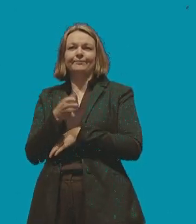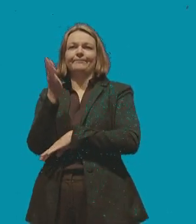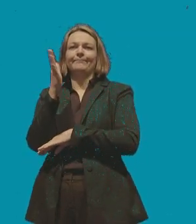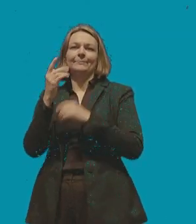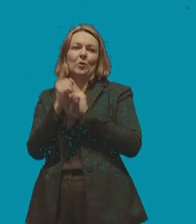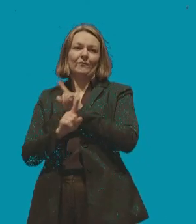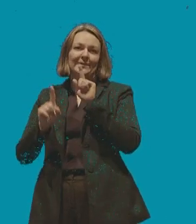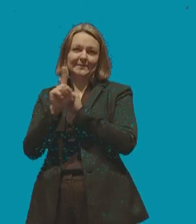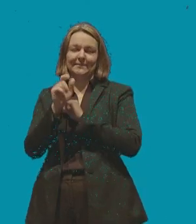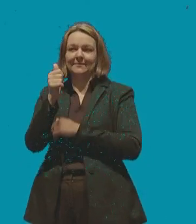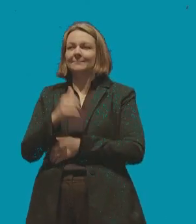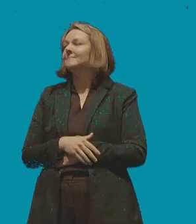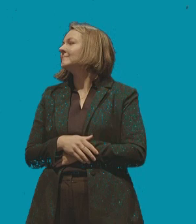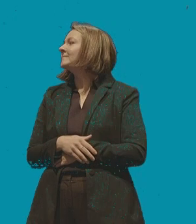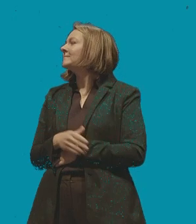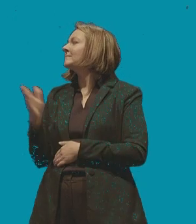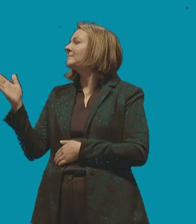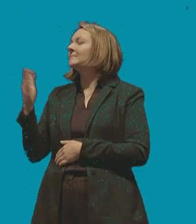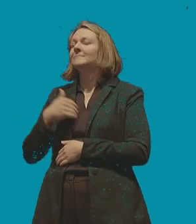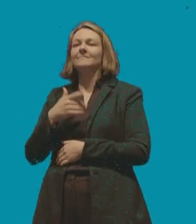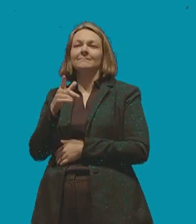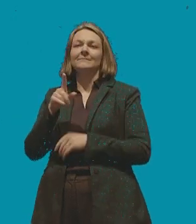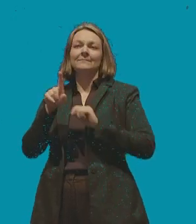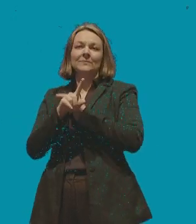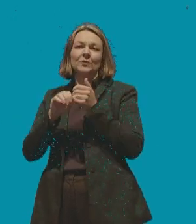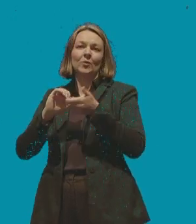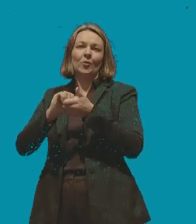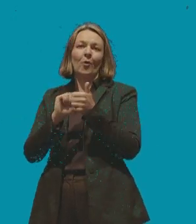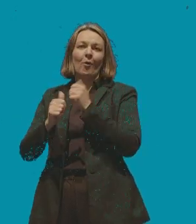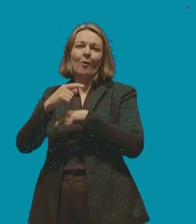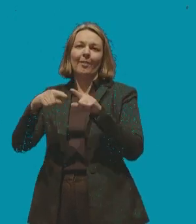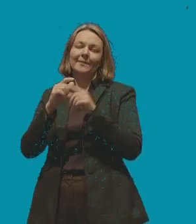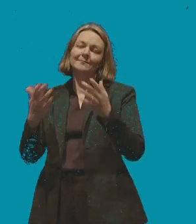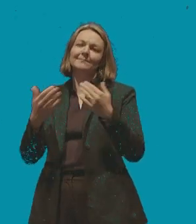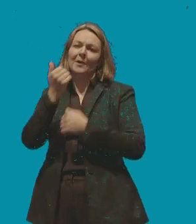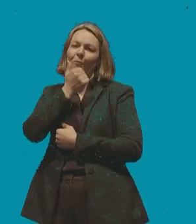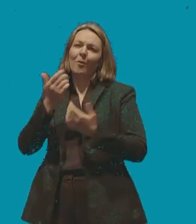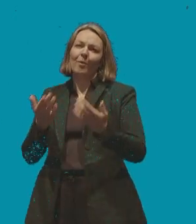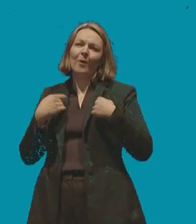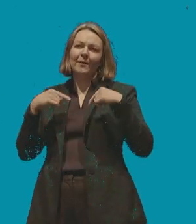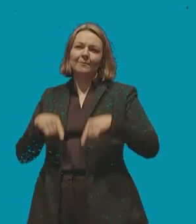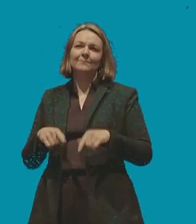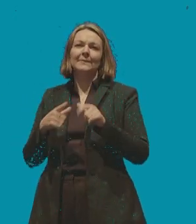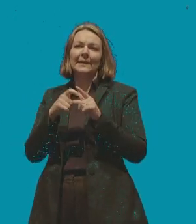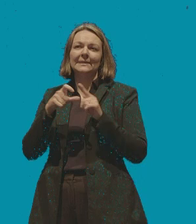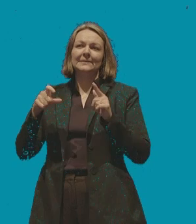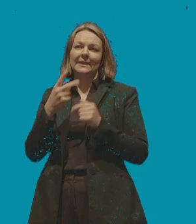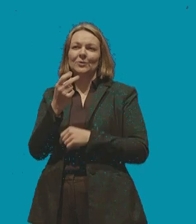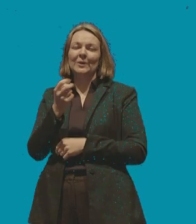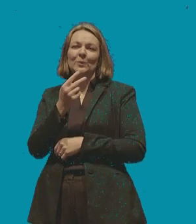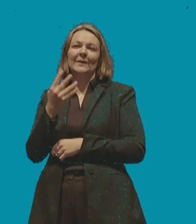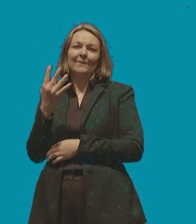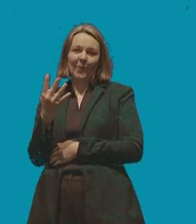Jackie. Chair, conference, colleagues, warm welcome to all delegates and visitors to ADC